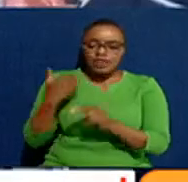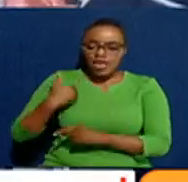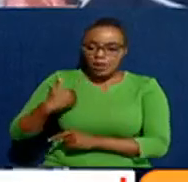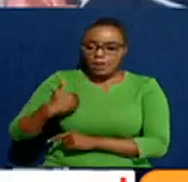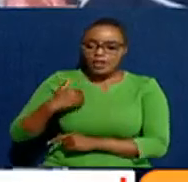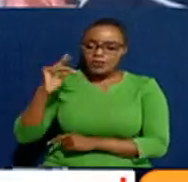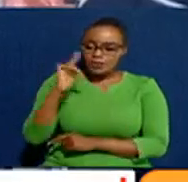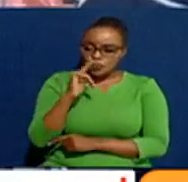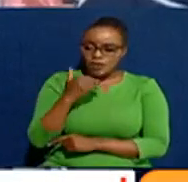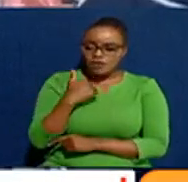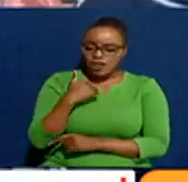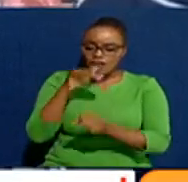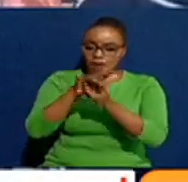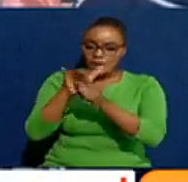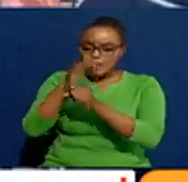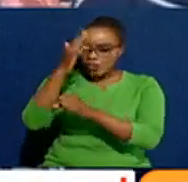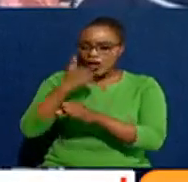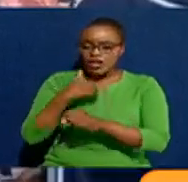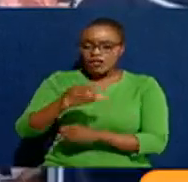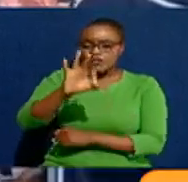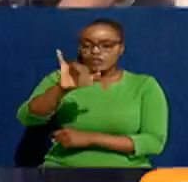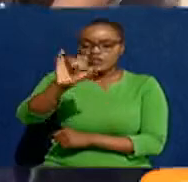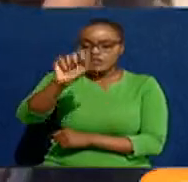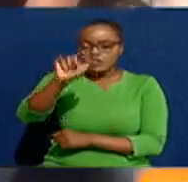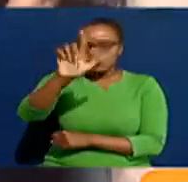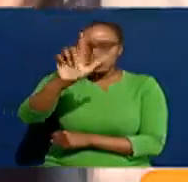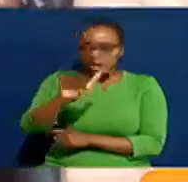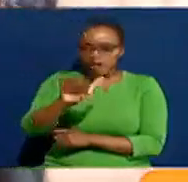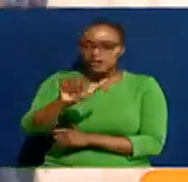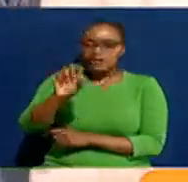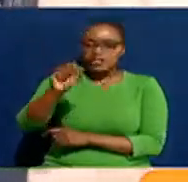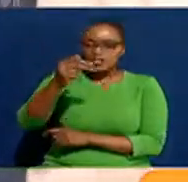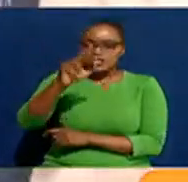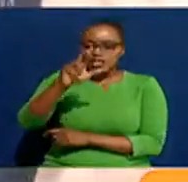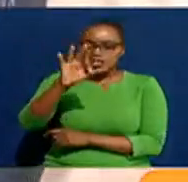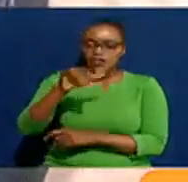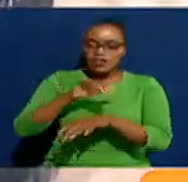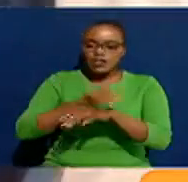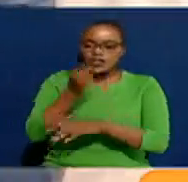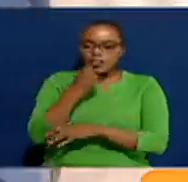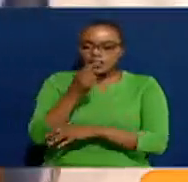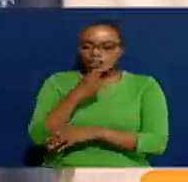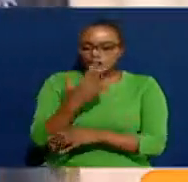operations because she had fistula after the abuse. Shariffa had been receiving treatment